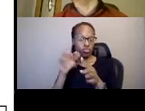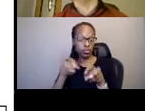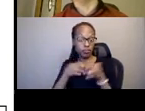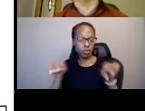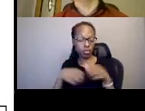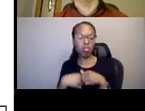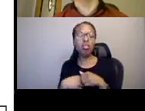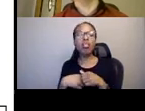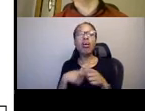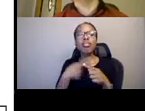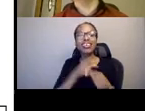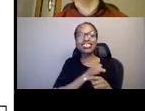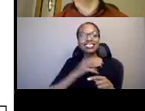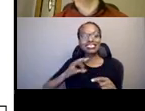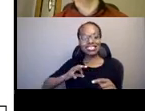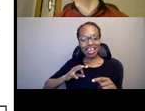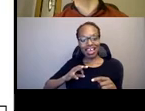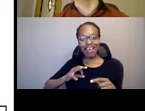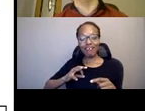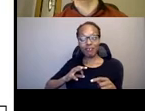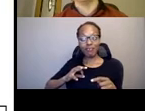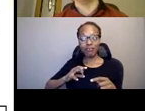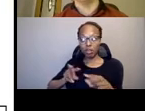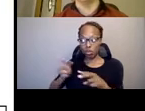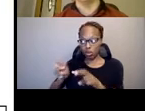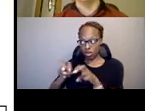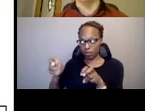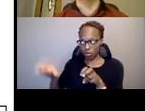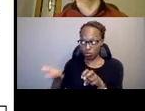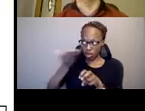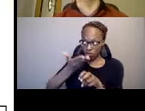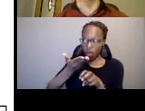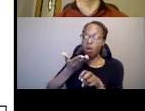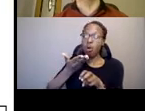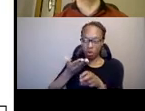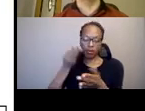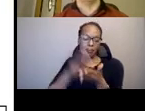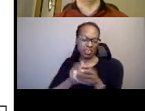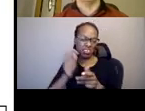staff allocates the funds based on the panel recommendation and the priority of the